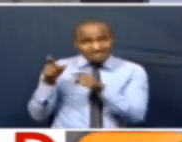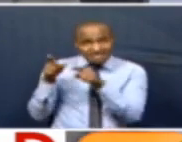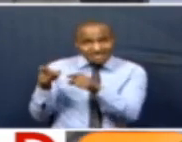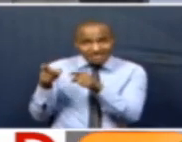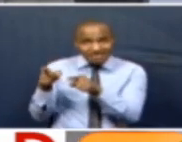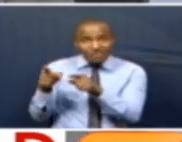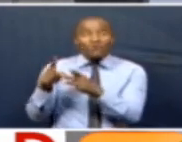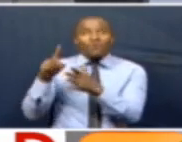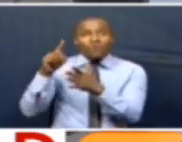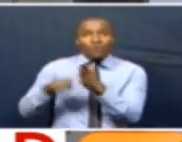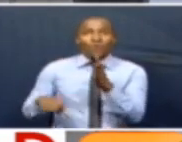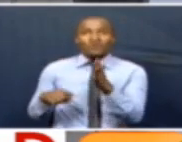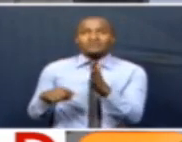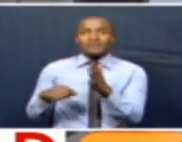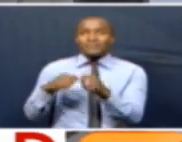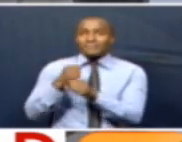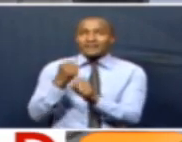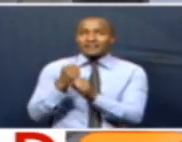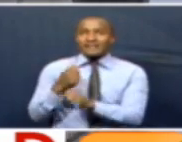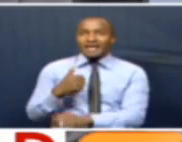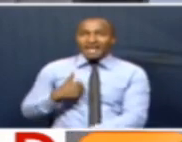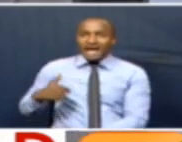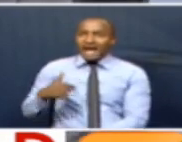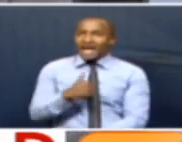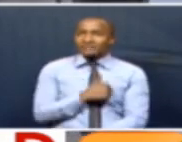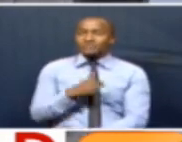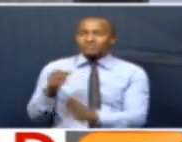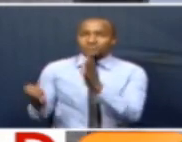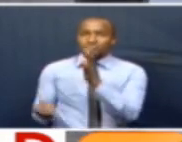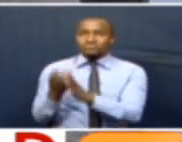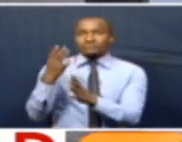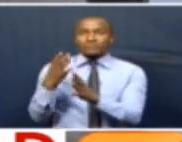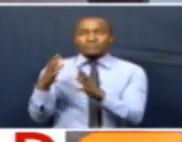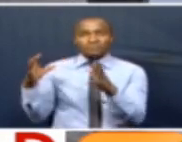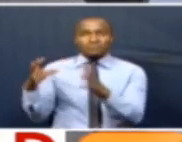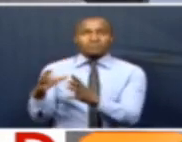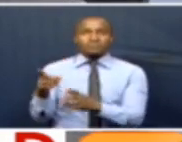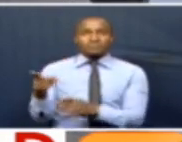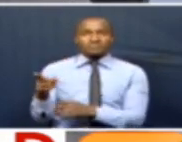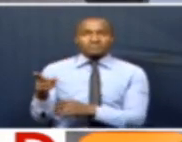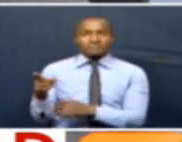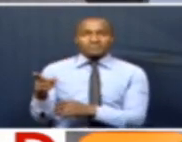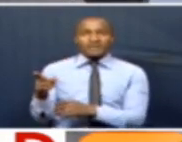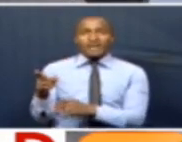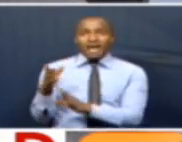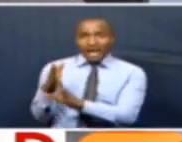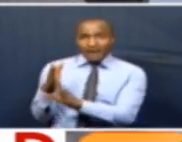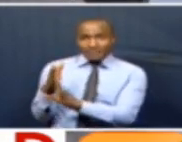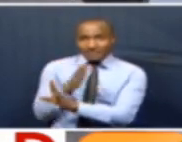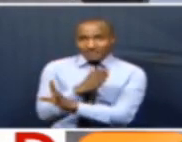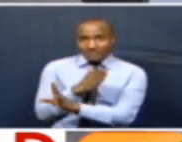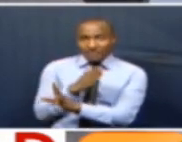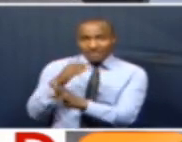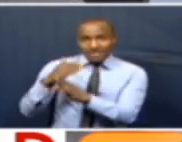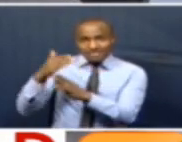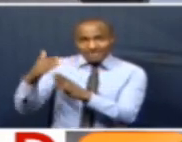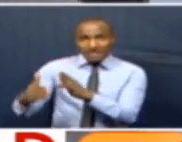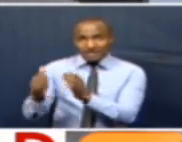is what provoked us into forming the movement. And just about the end